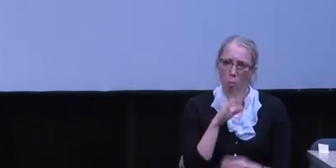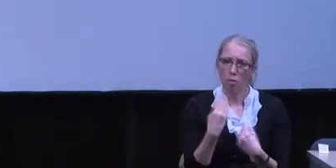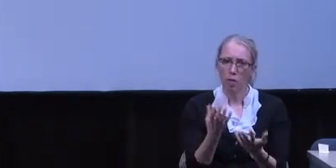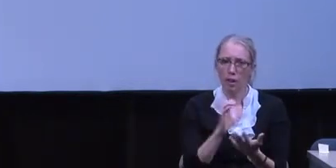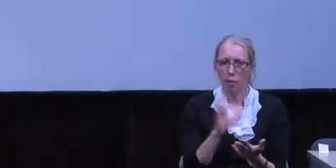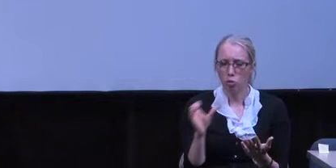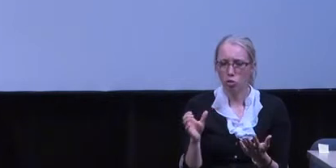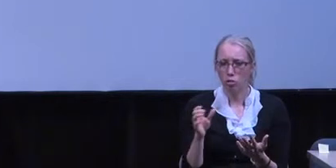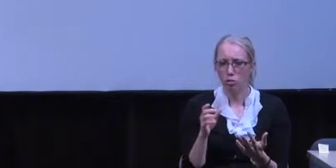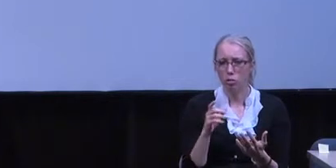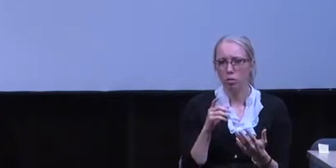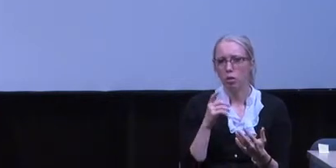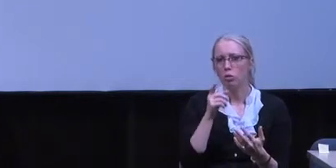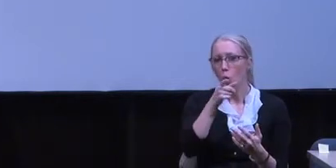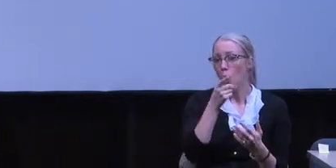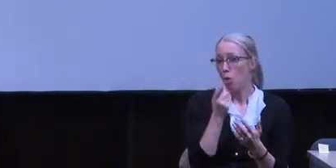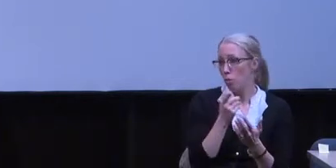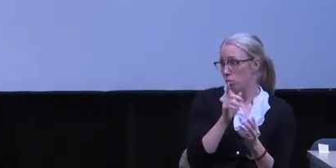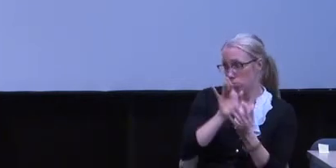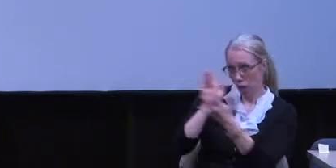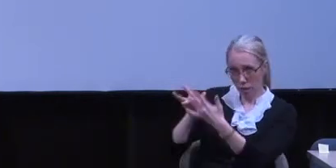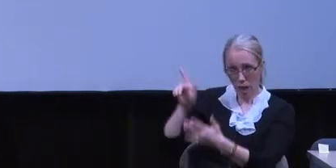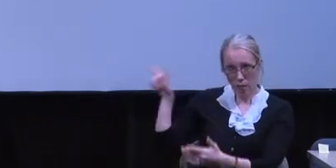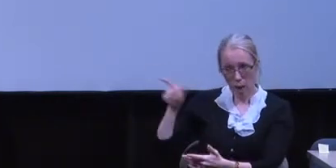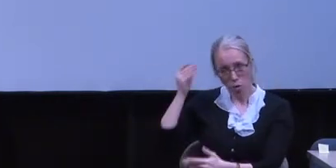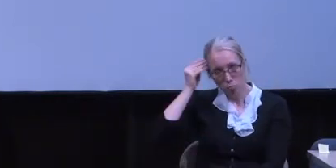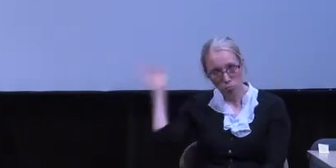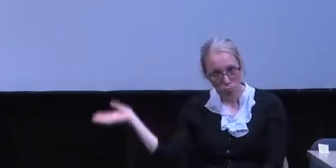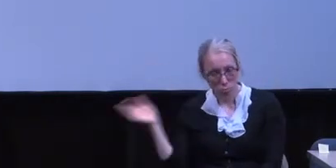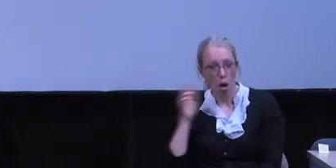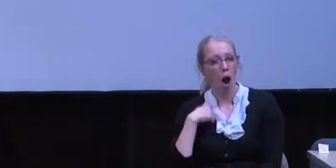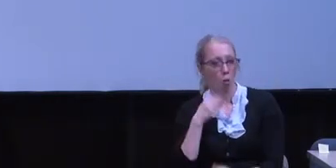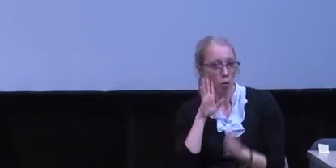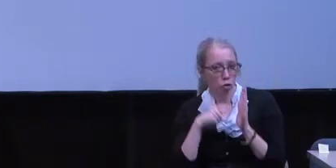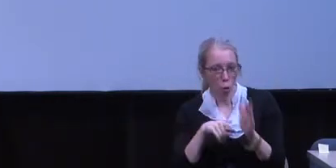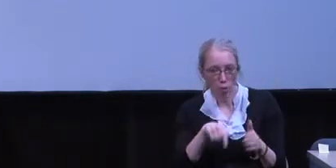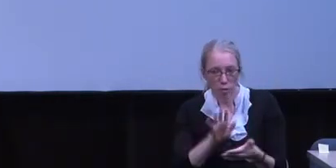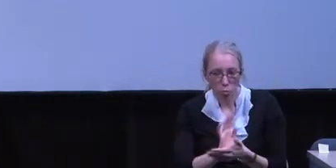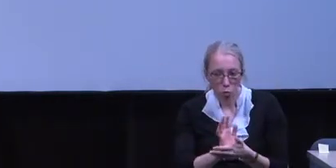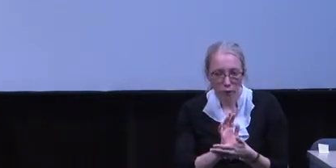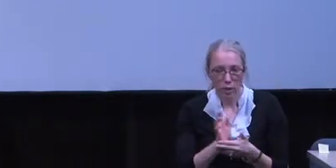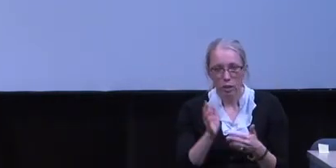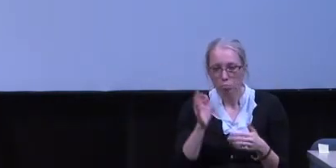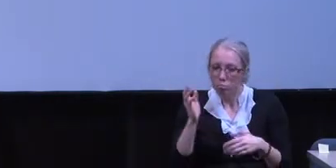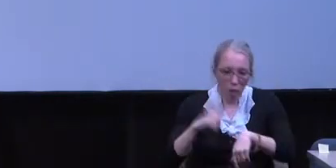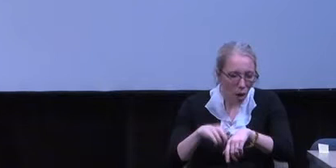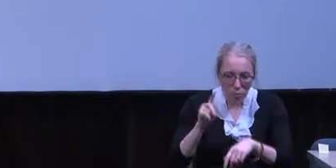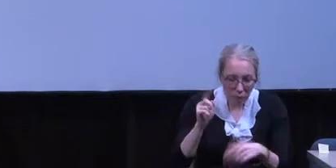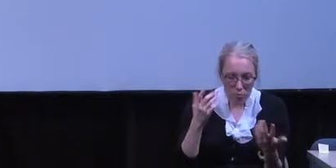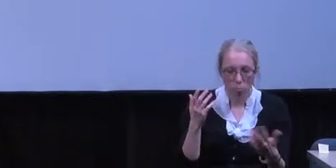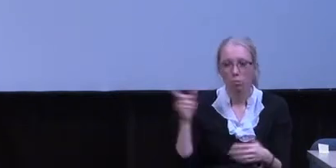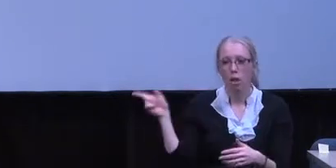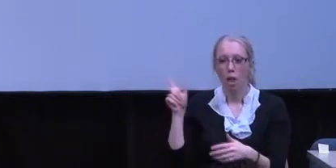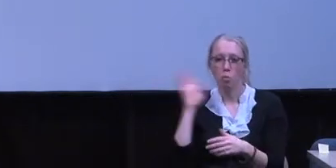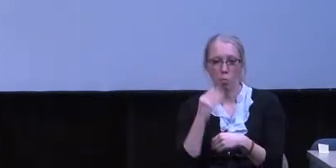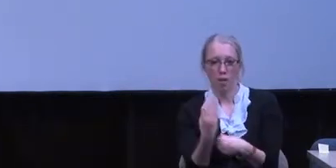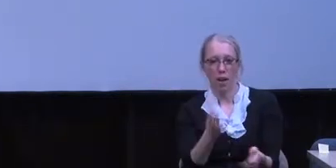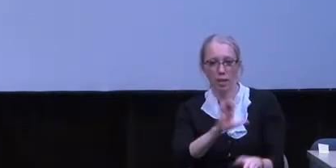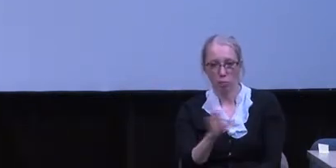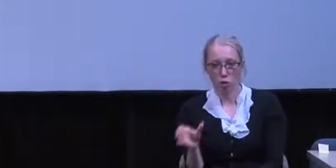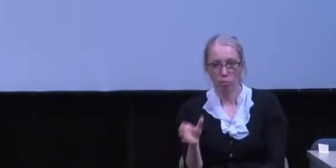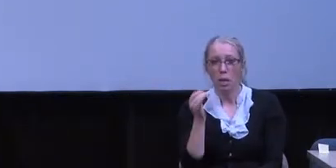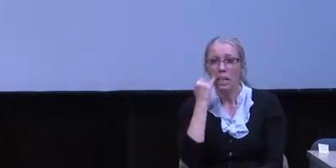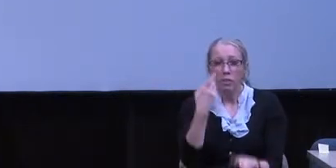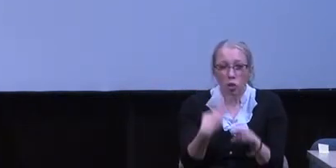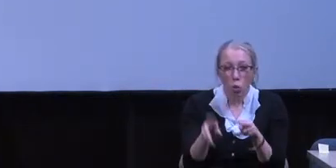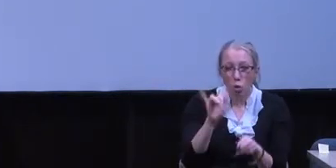provide the library with that information so we can get it closed captioned. But like you said, if it's just a short, quick YouTube